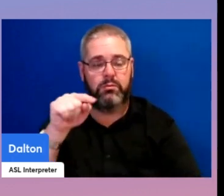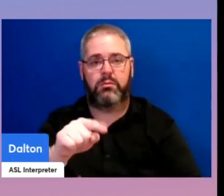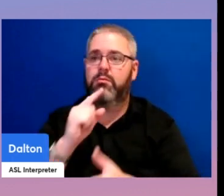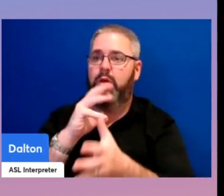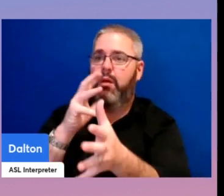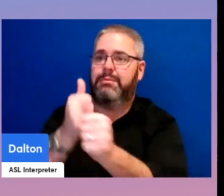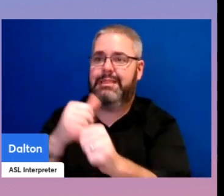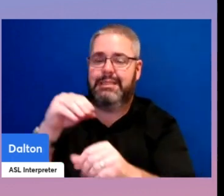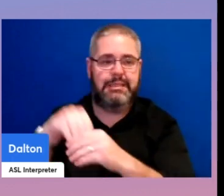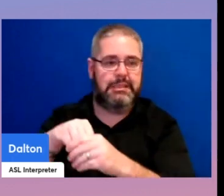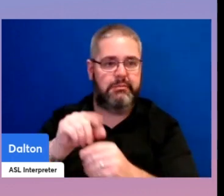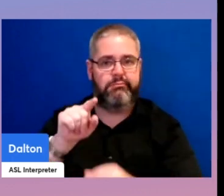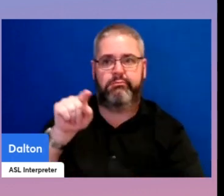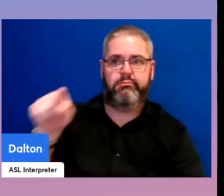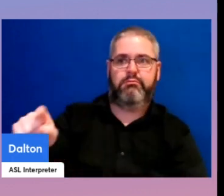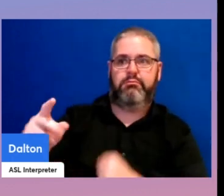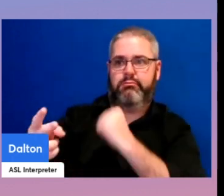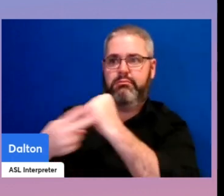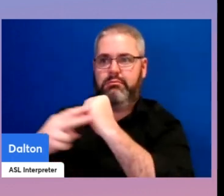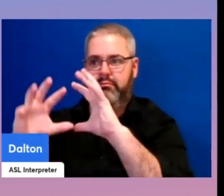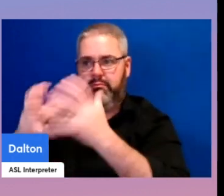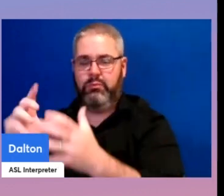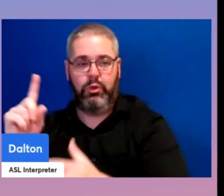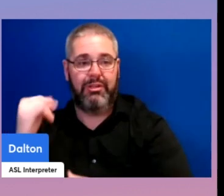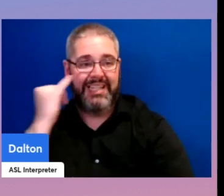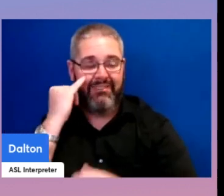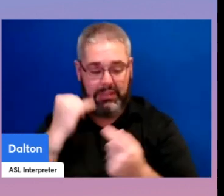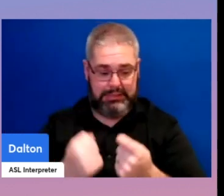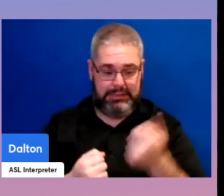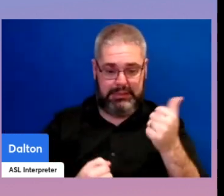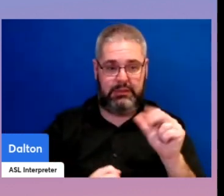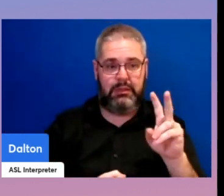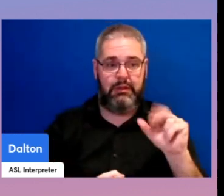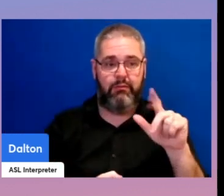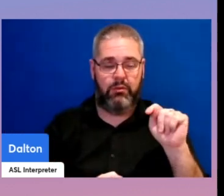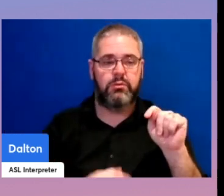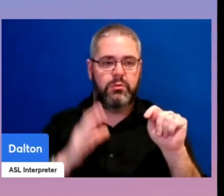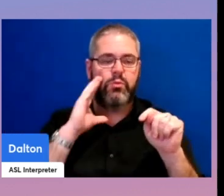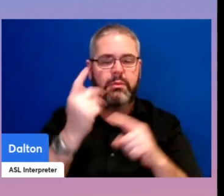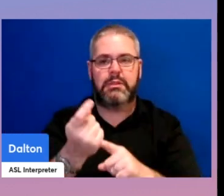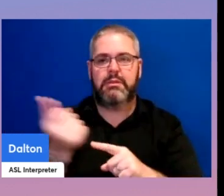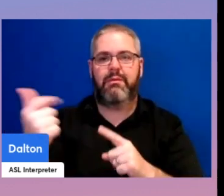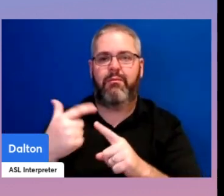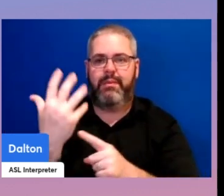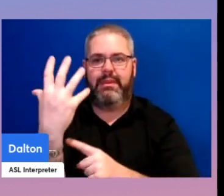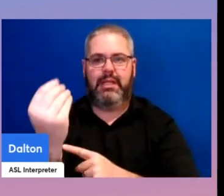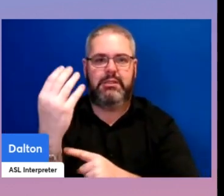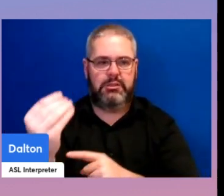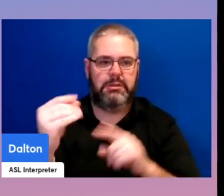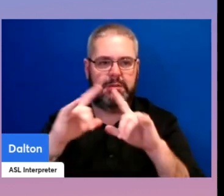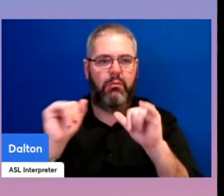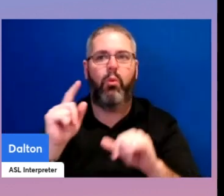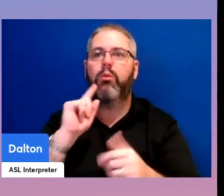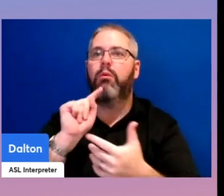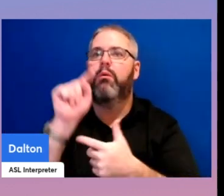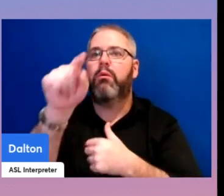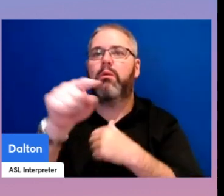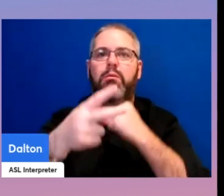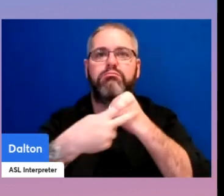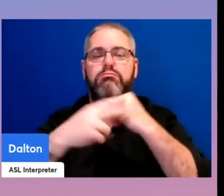as well. If secret is deleted from Vault, it will be deleted from external system or destination as